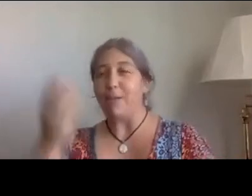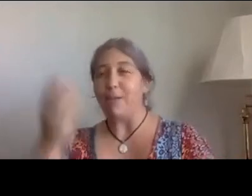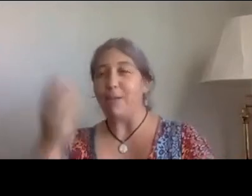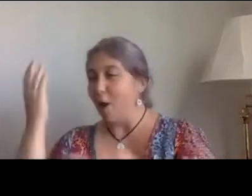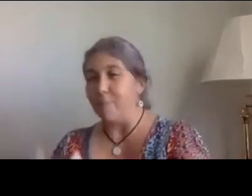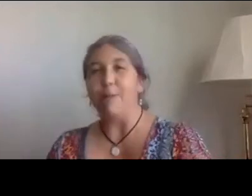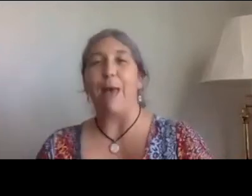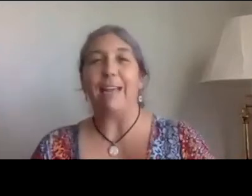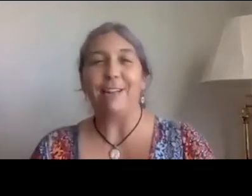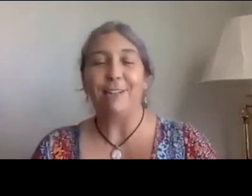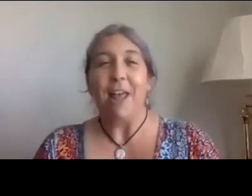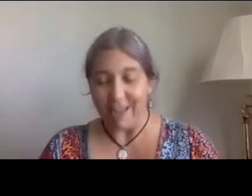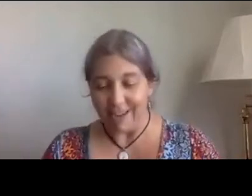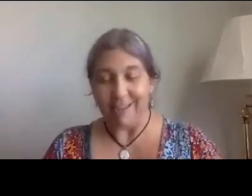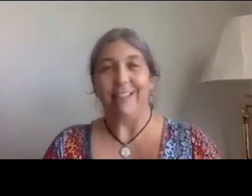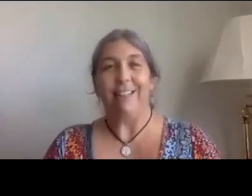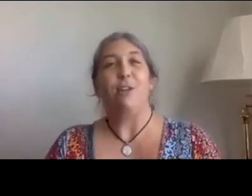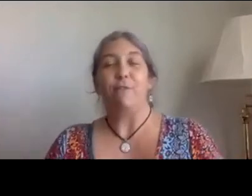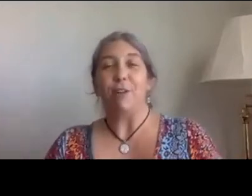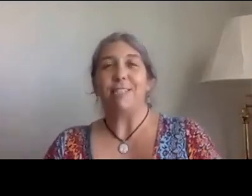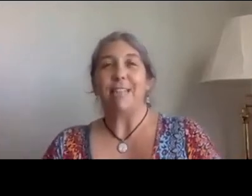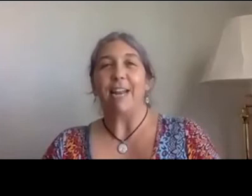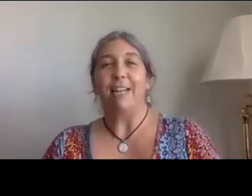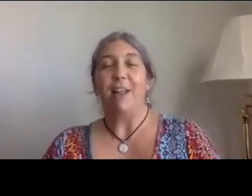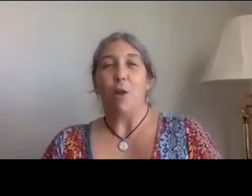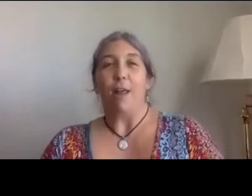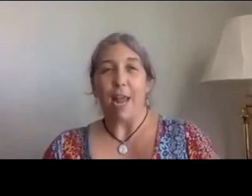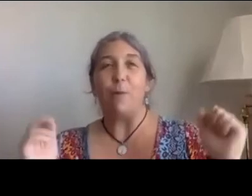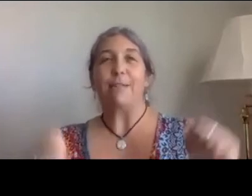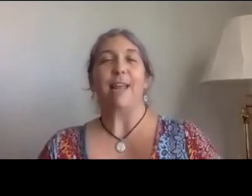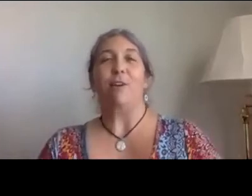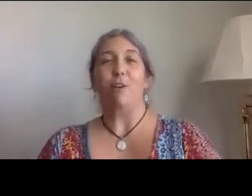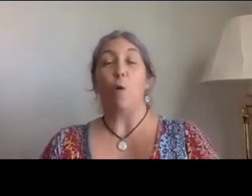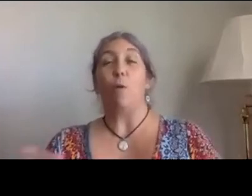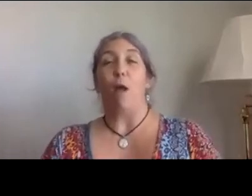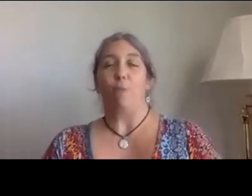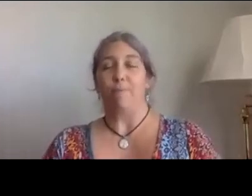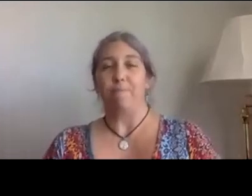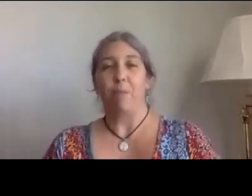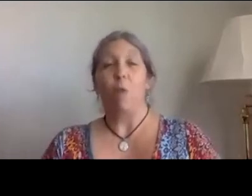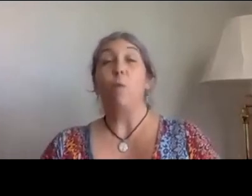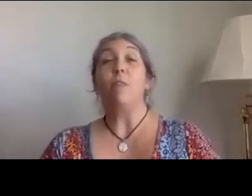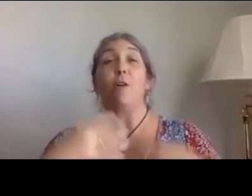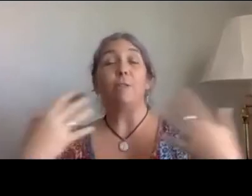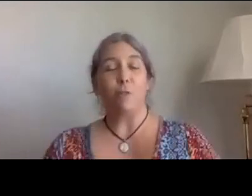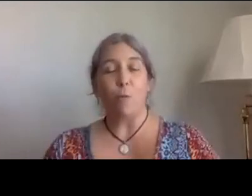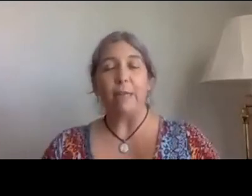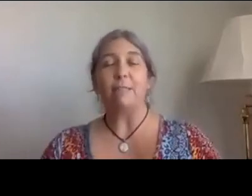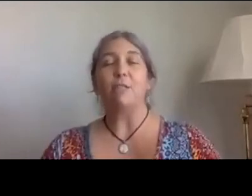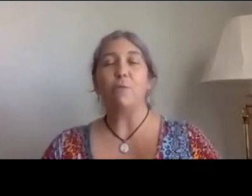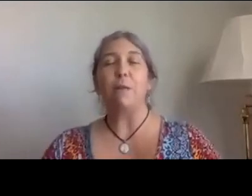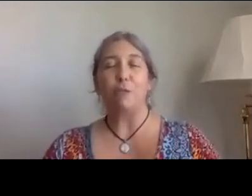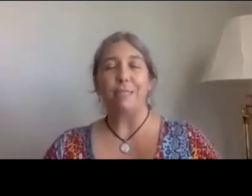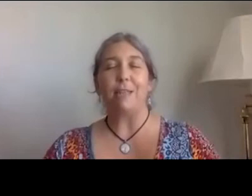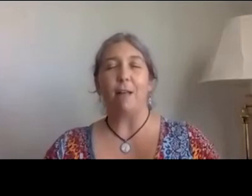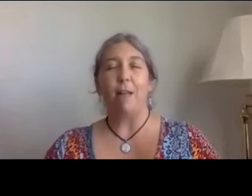baby, I'll be back in the university setting 8 weeks later, no problem. Without going into